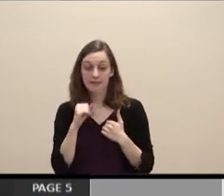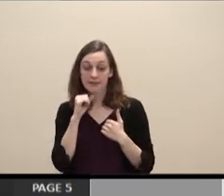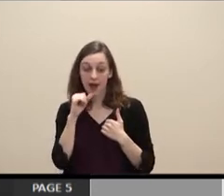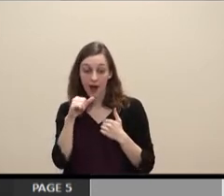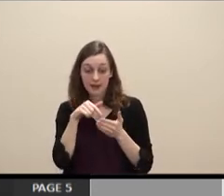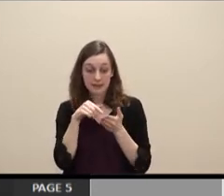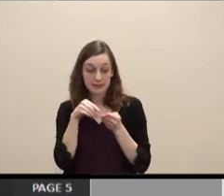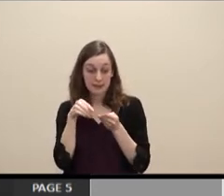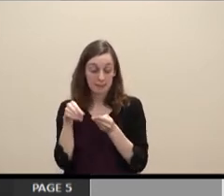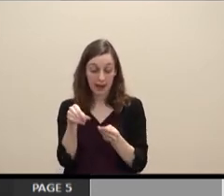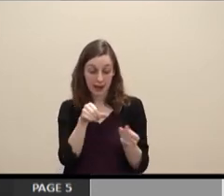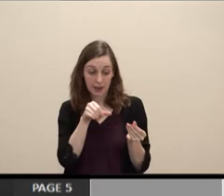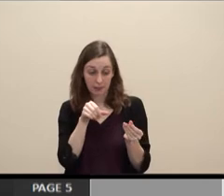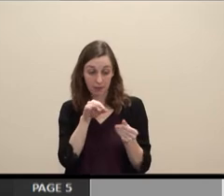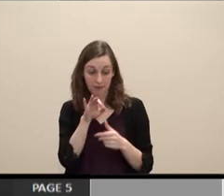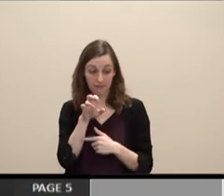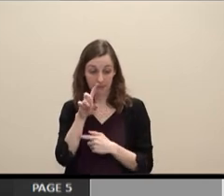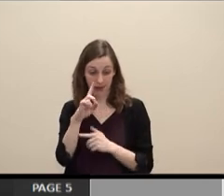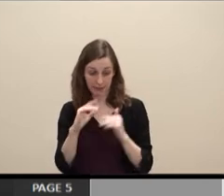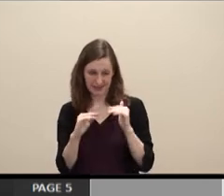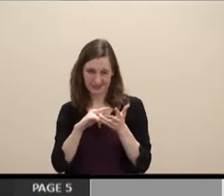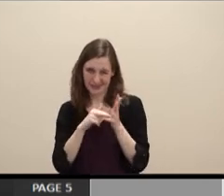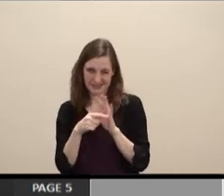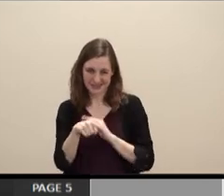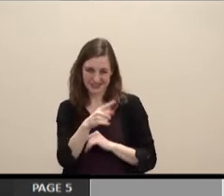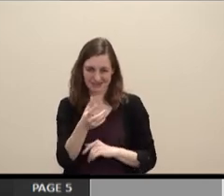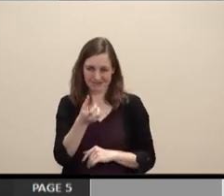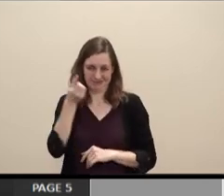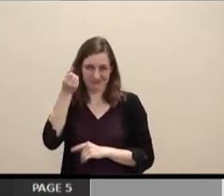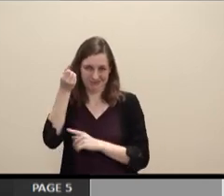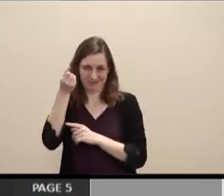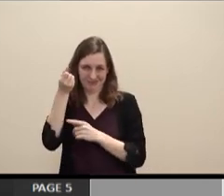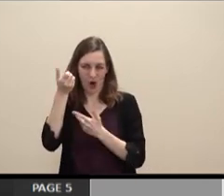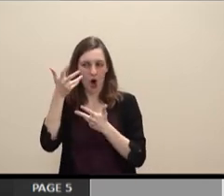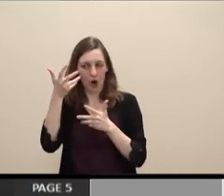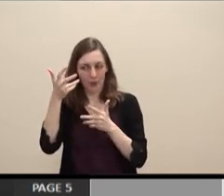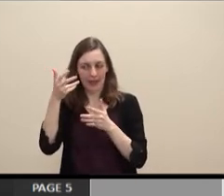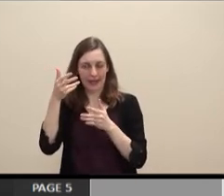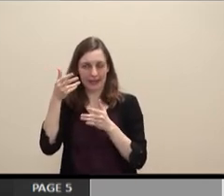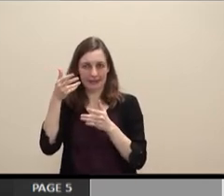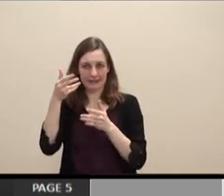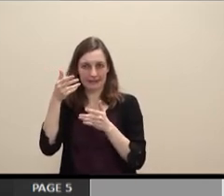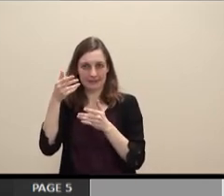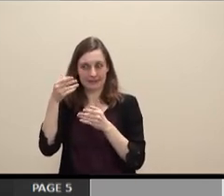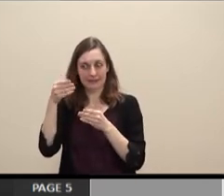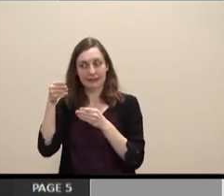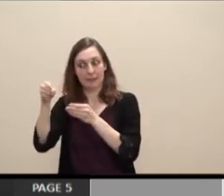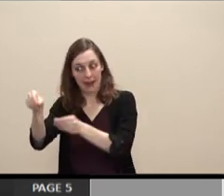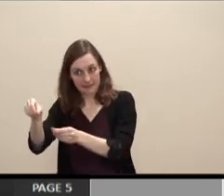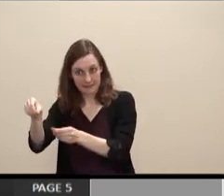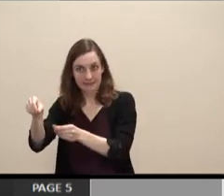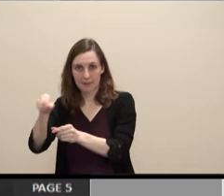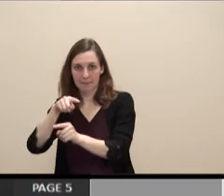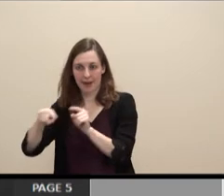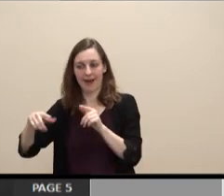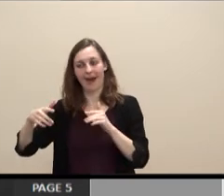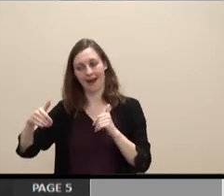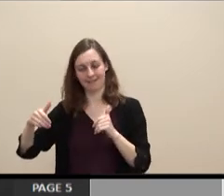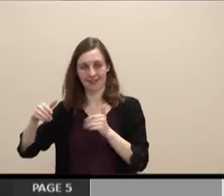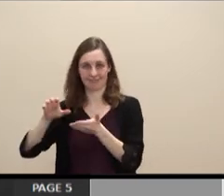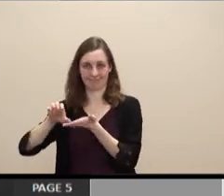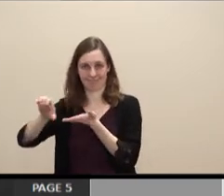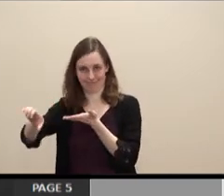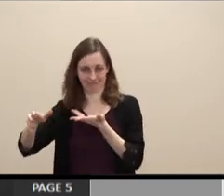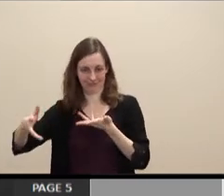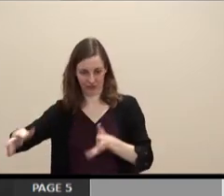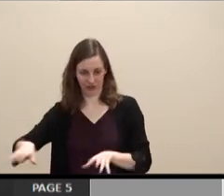balances. Those are monies that are actually tied up. They're already spent, but they haven't been expended. Inventories of